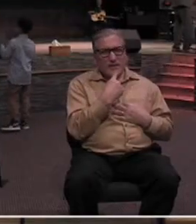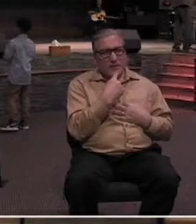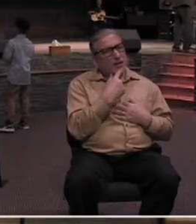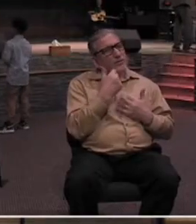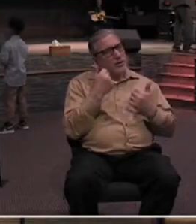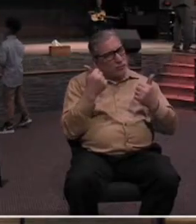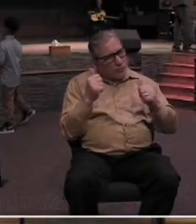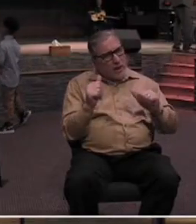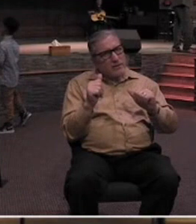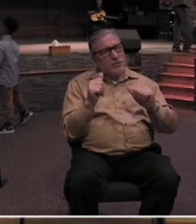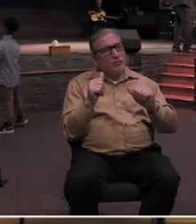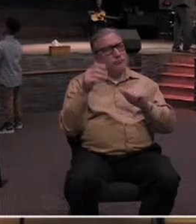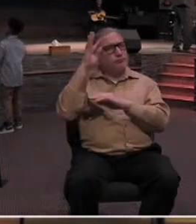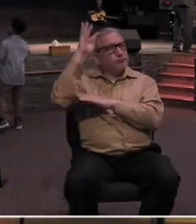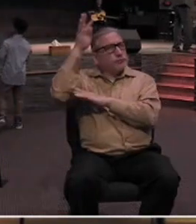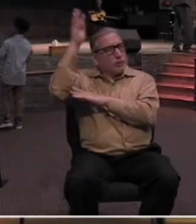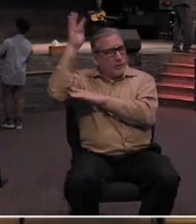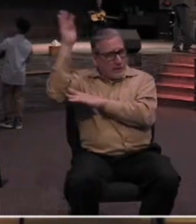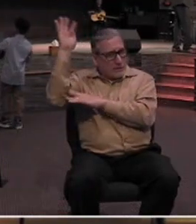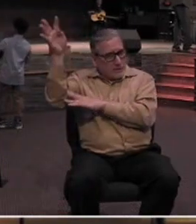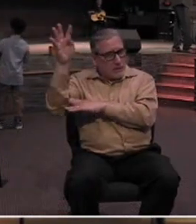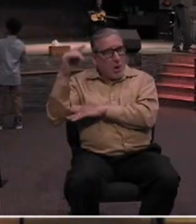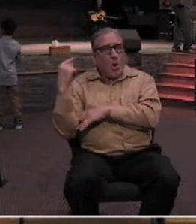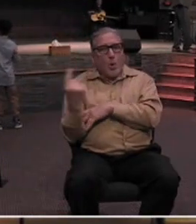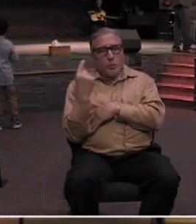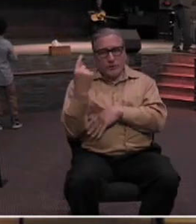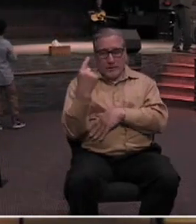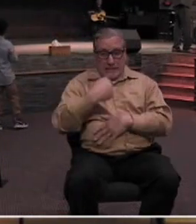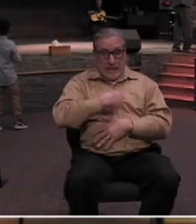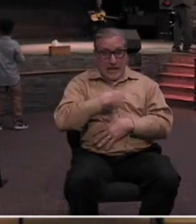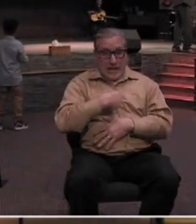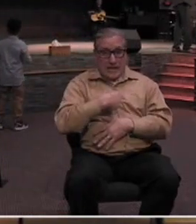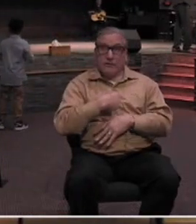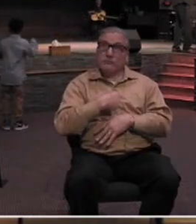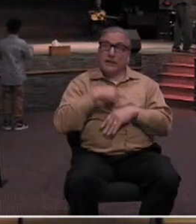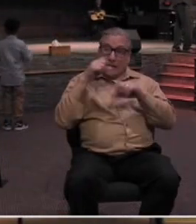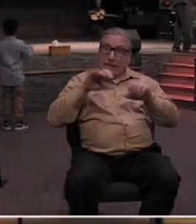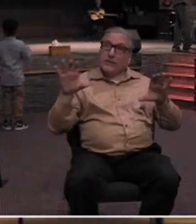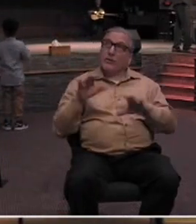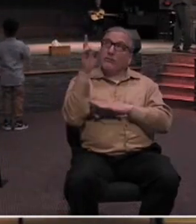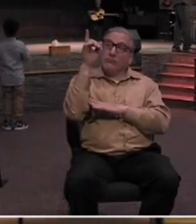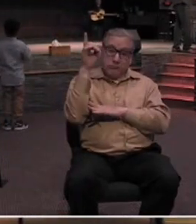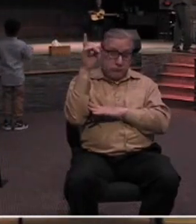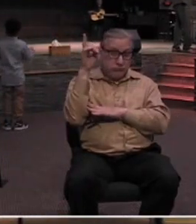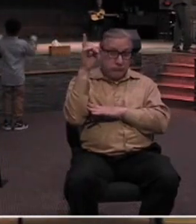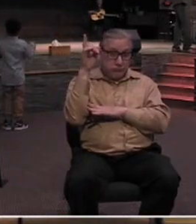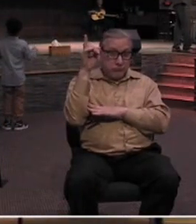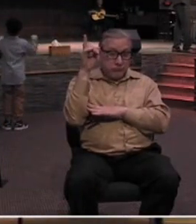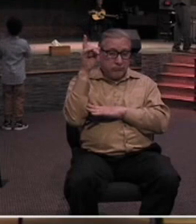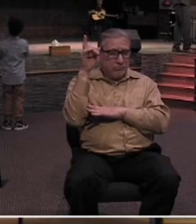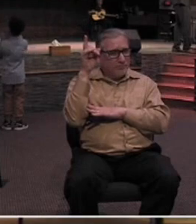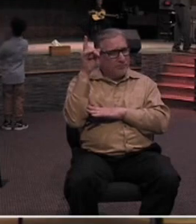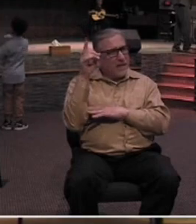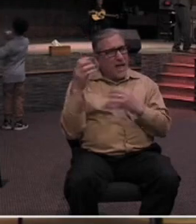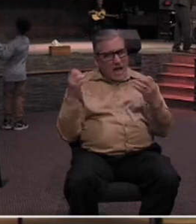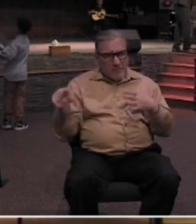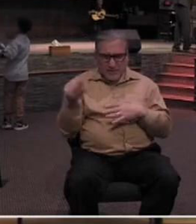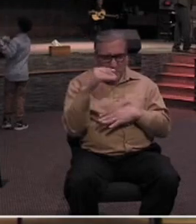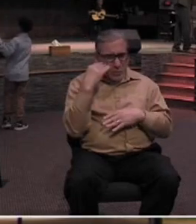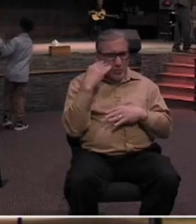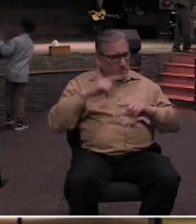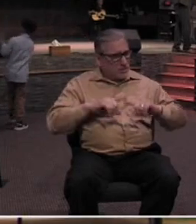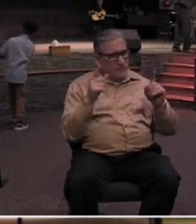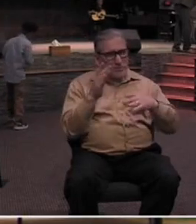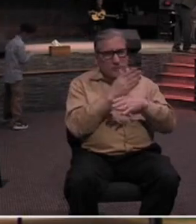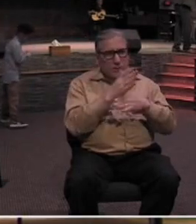trying to manufacture what only I can do. How many know that there's a difference